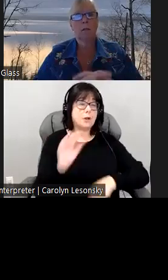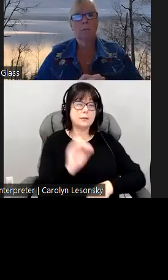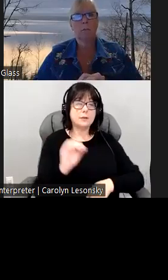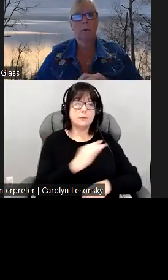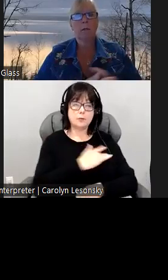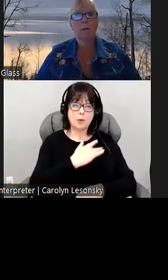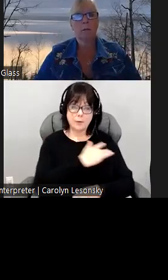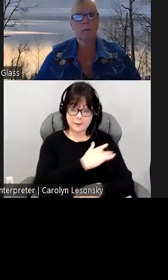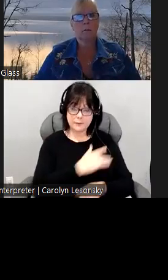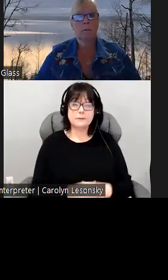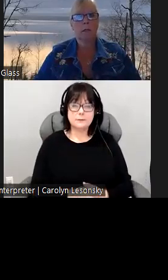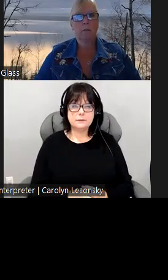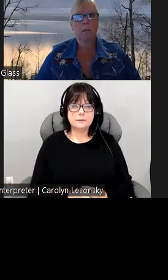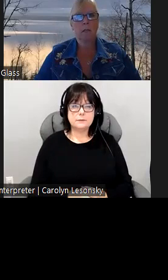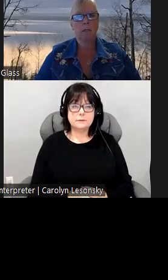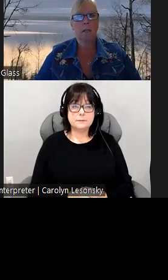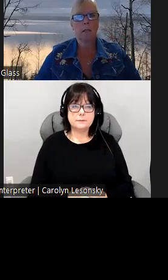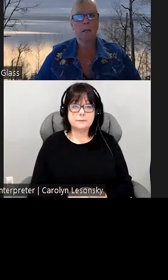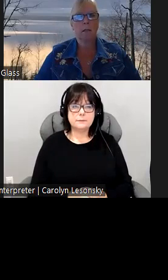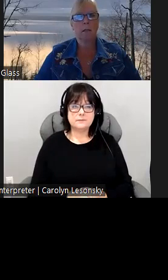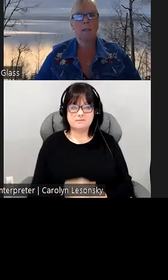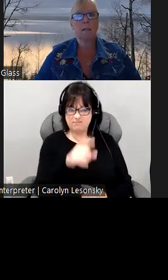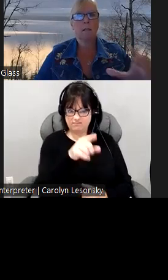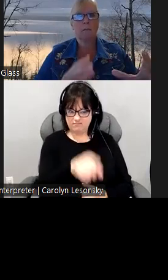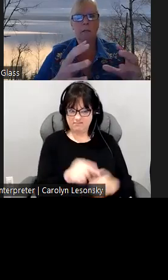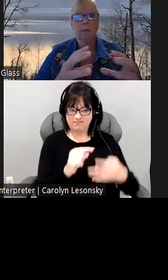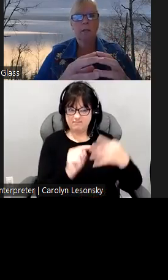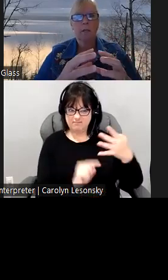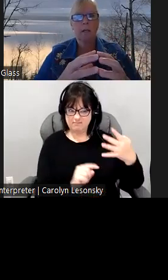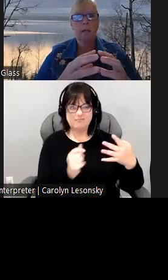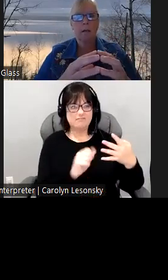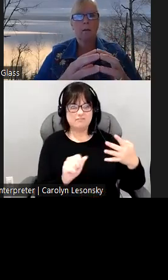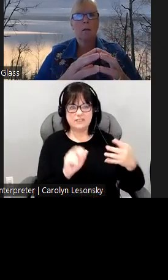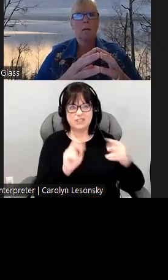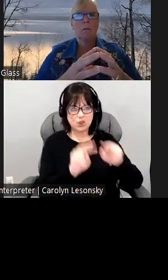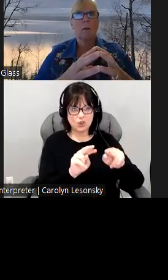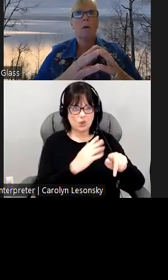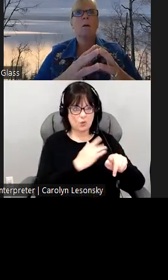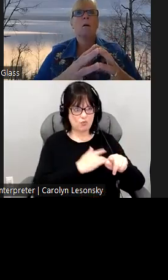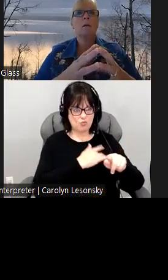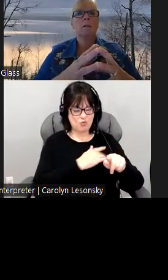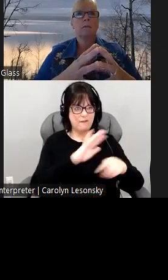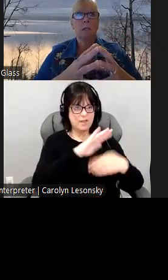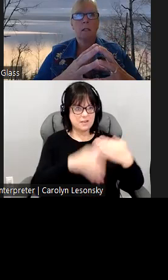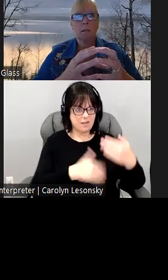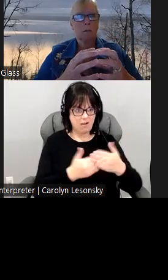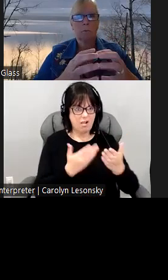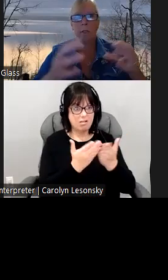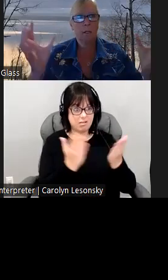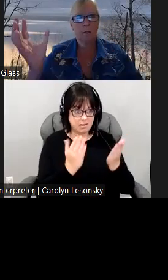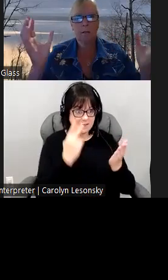provincial report for any of these and see the figures and the data for all of